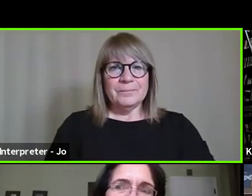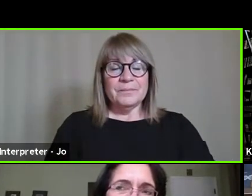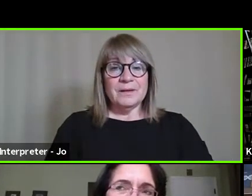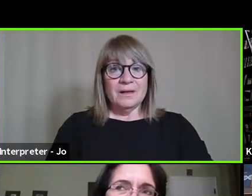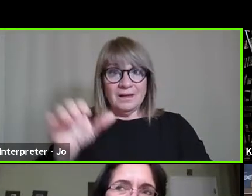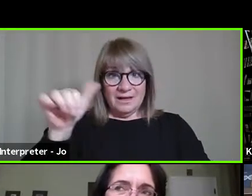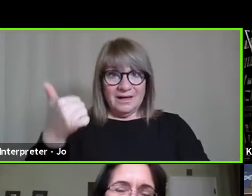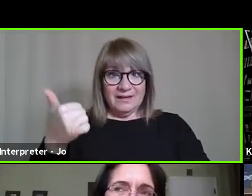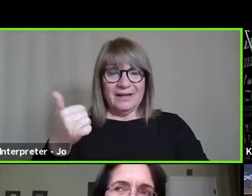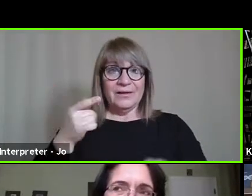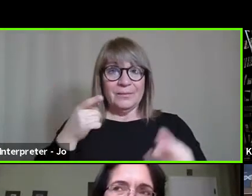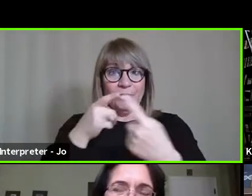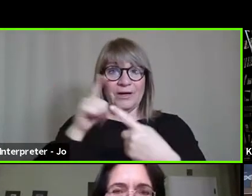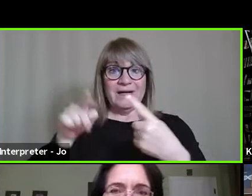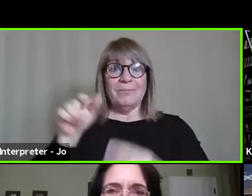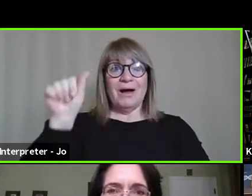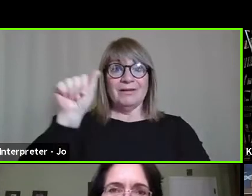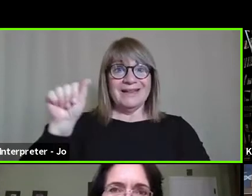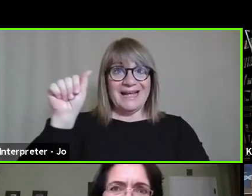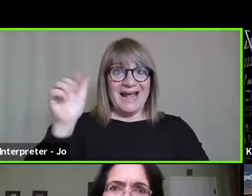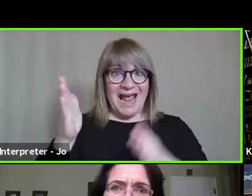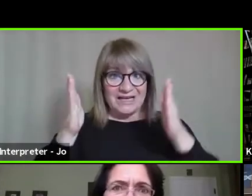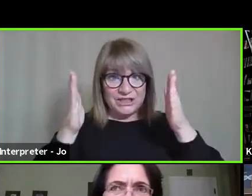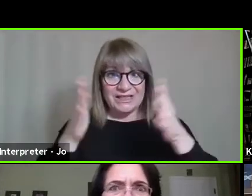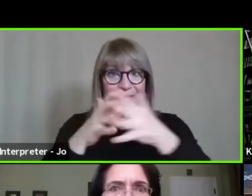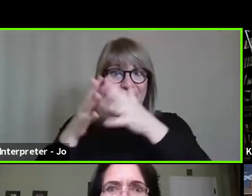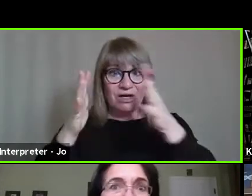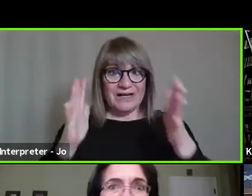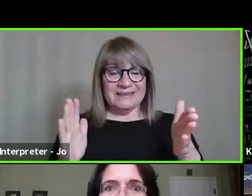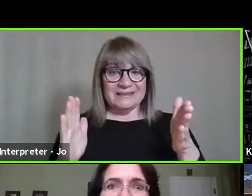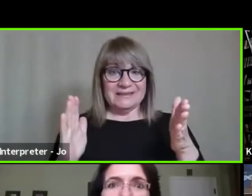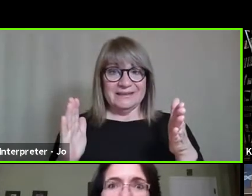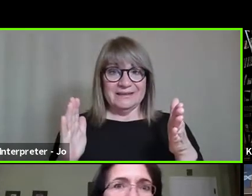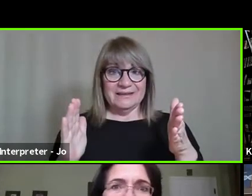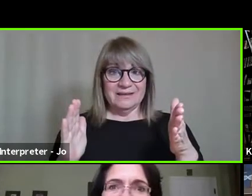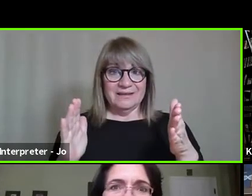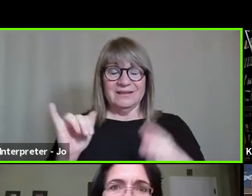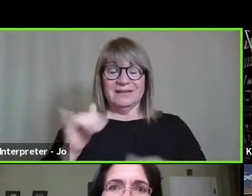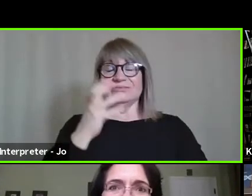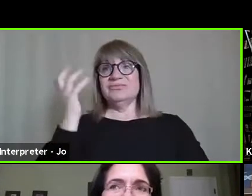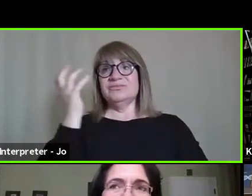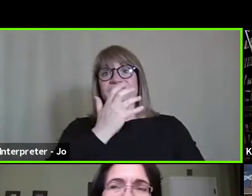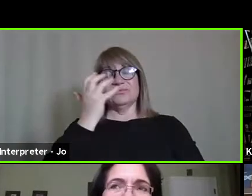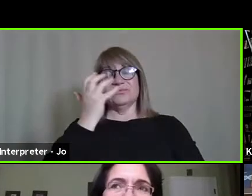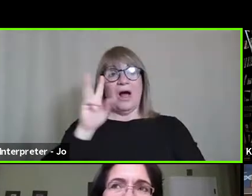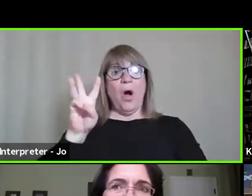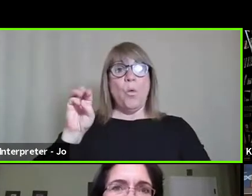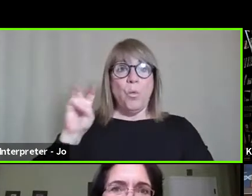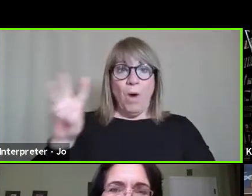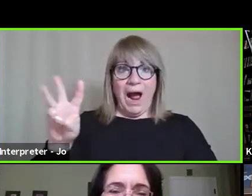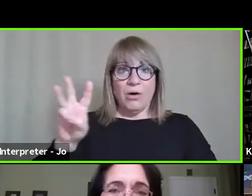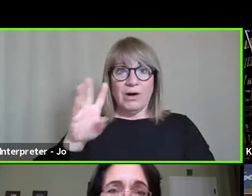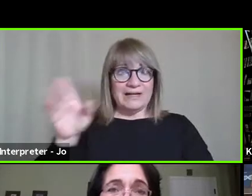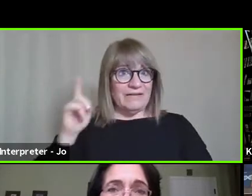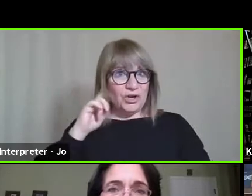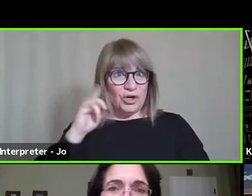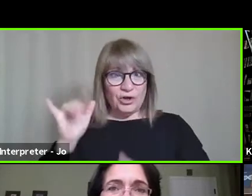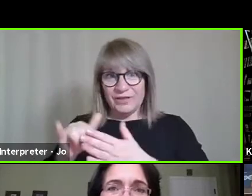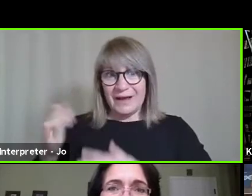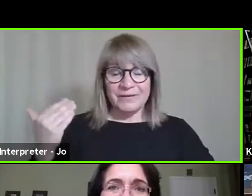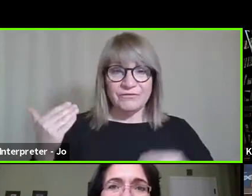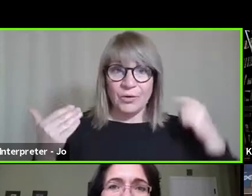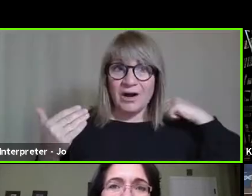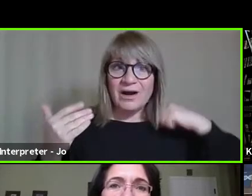point about the asian asian american sort of that was you know wow i never knew about that and i think that context as you all are